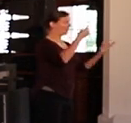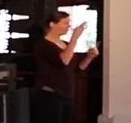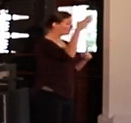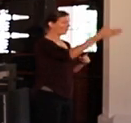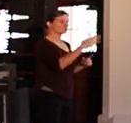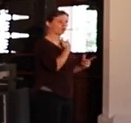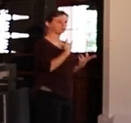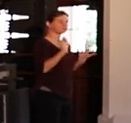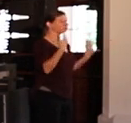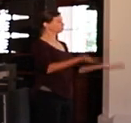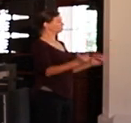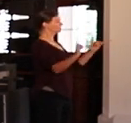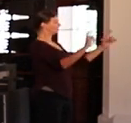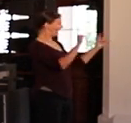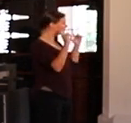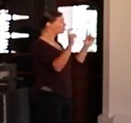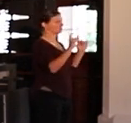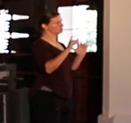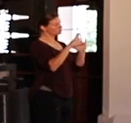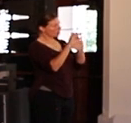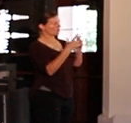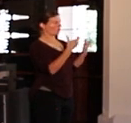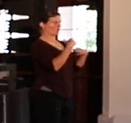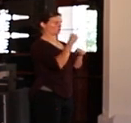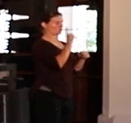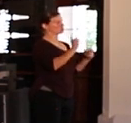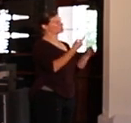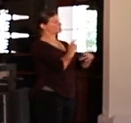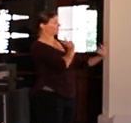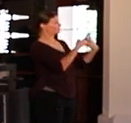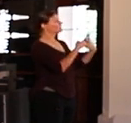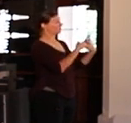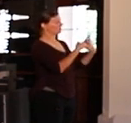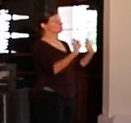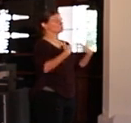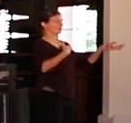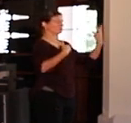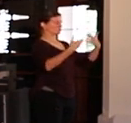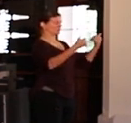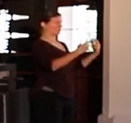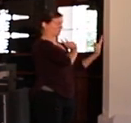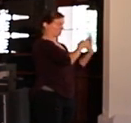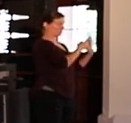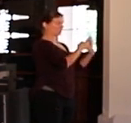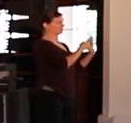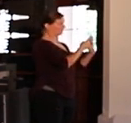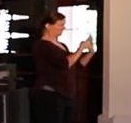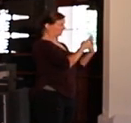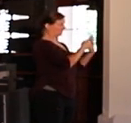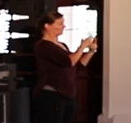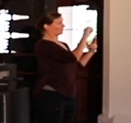to capture it. We want to make sure that you're using the hashtags. And so we have two hashtags, and that is